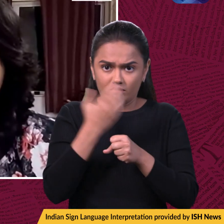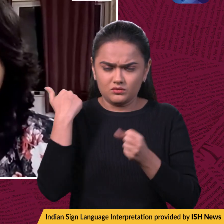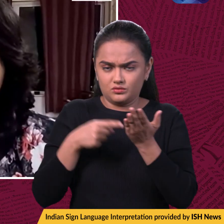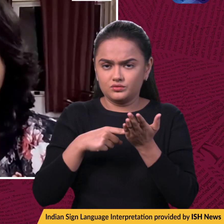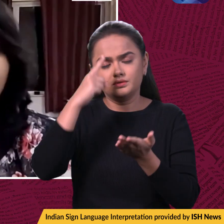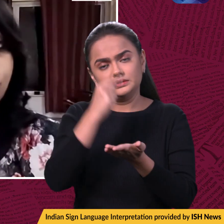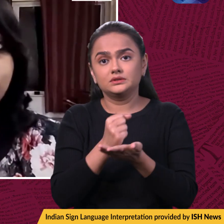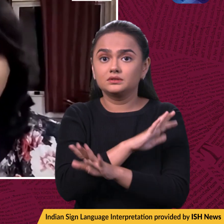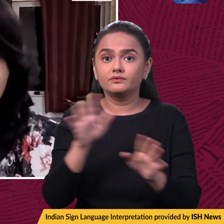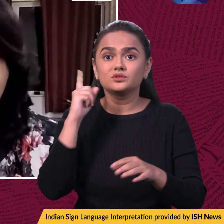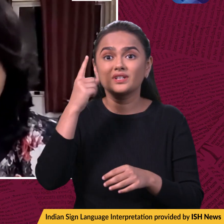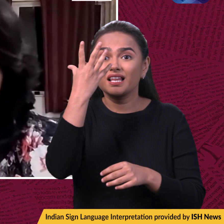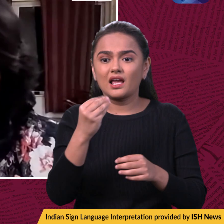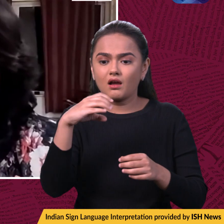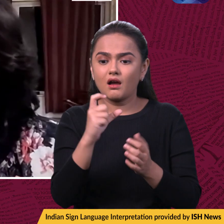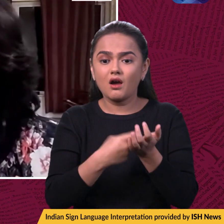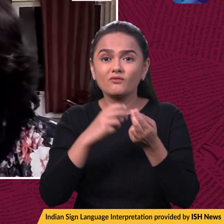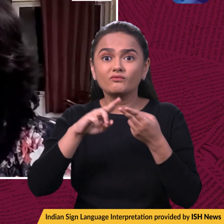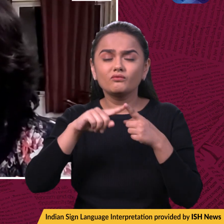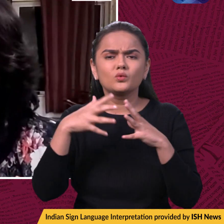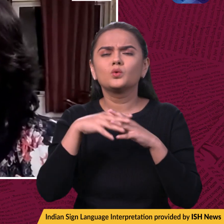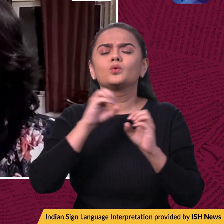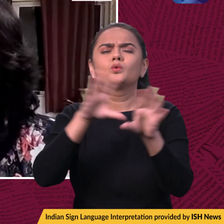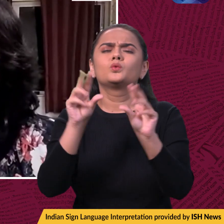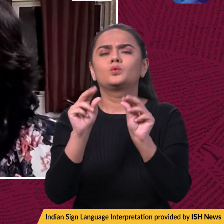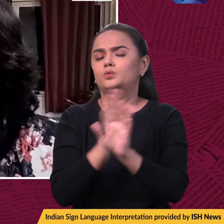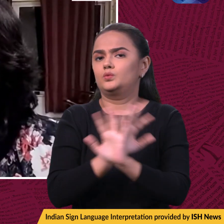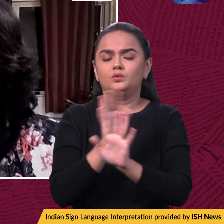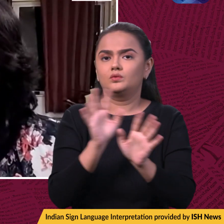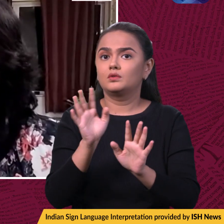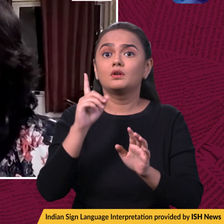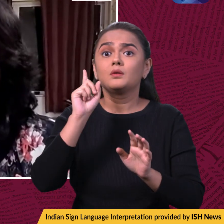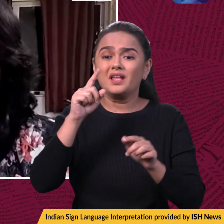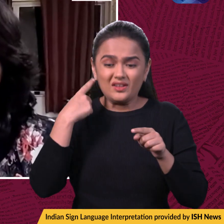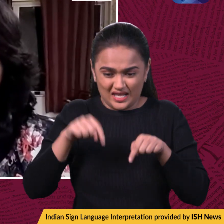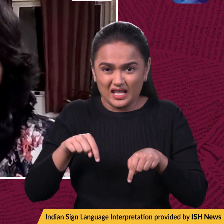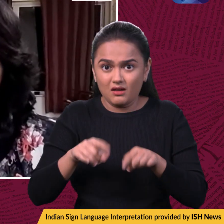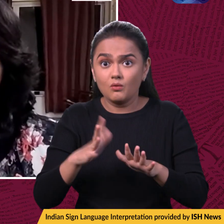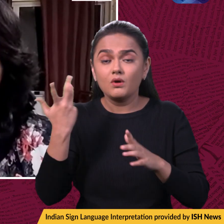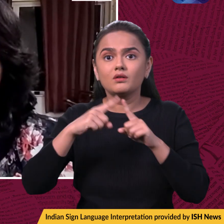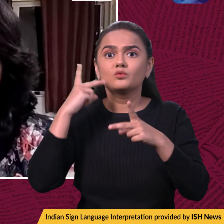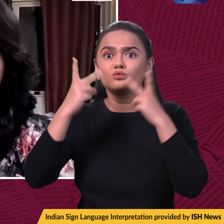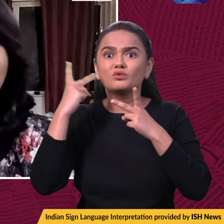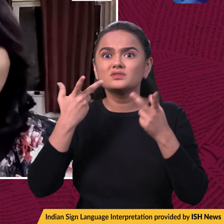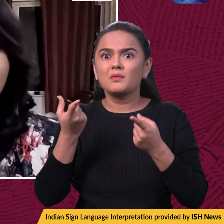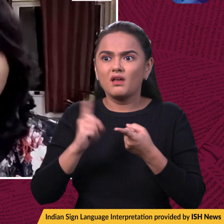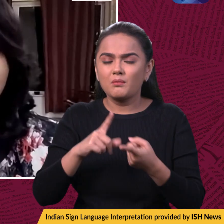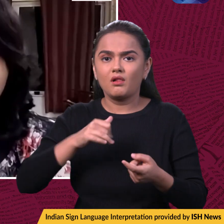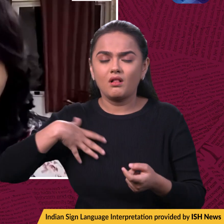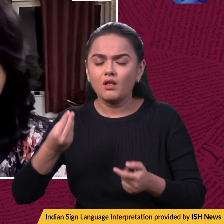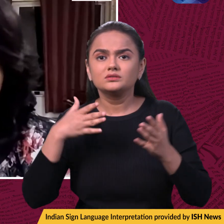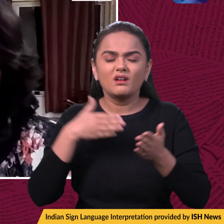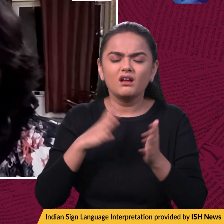Tuesday had decided not to impose night curfew in the coastal state for now, so that the tourism business is